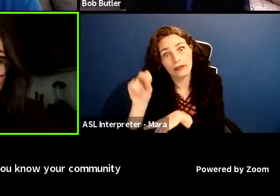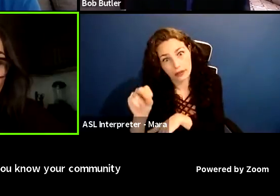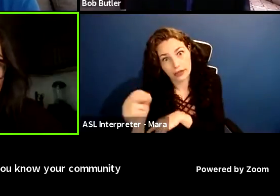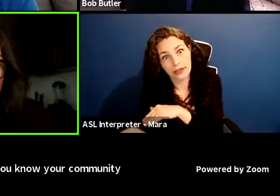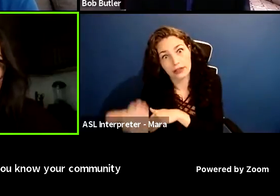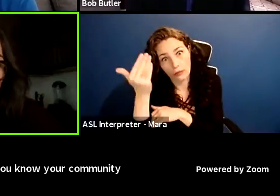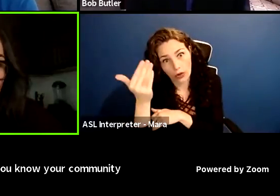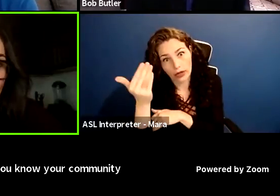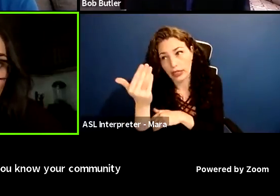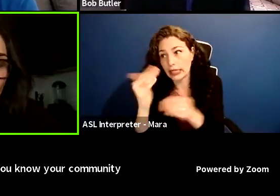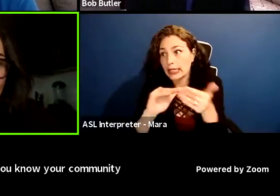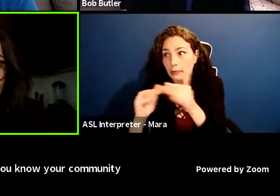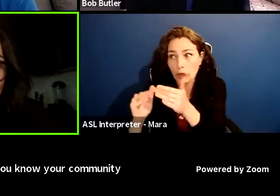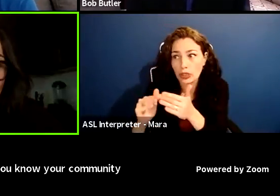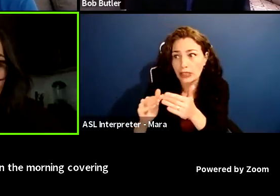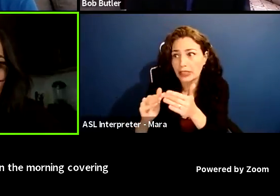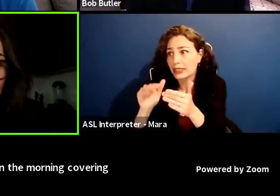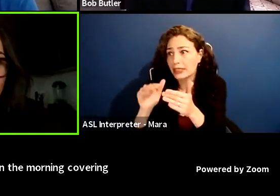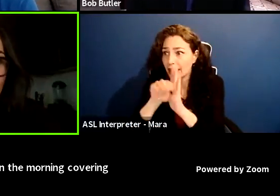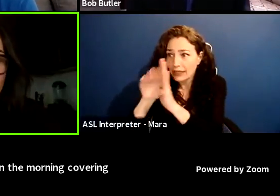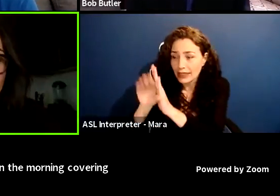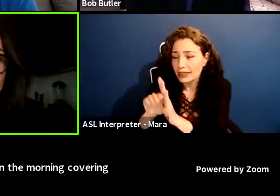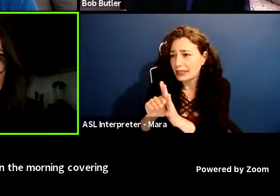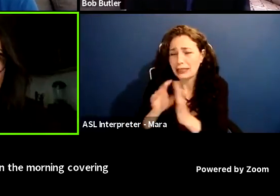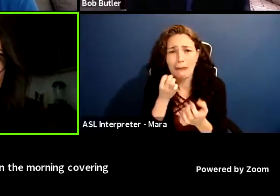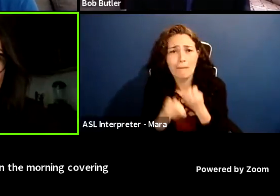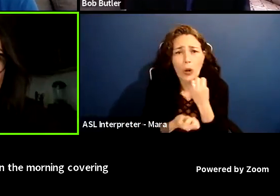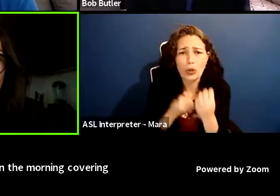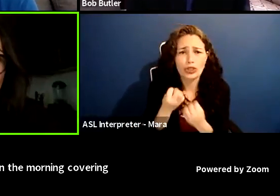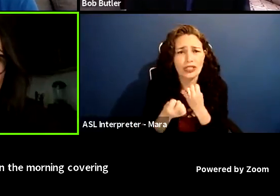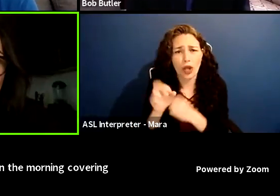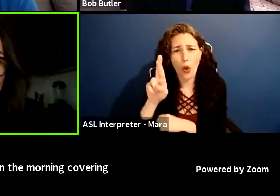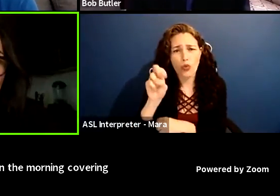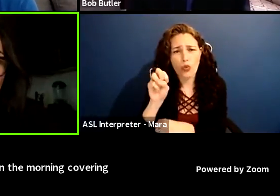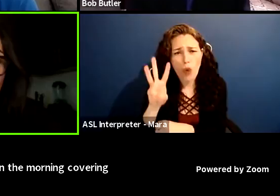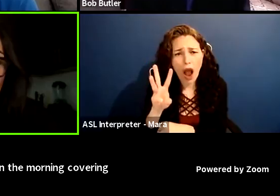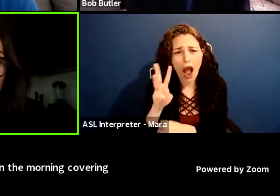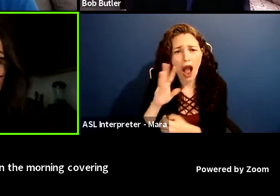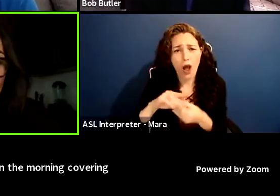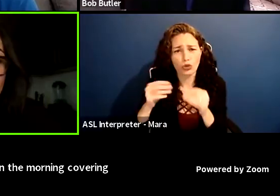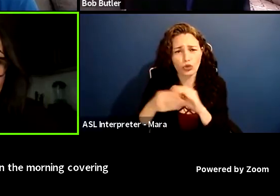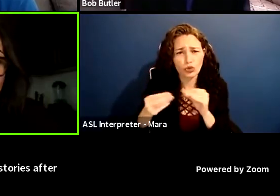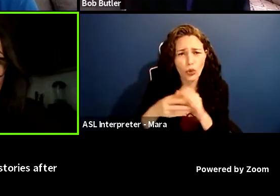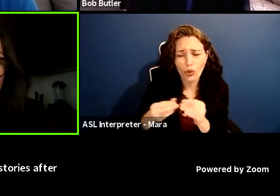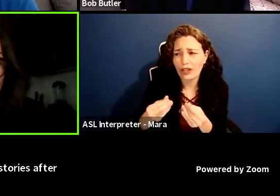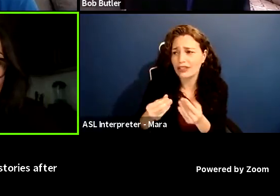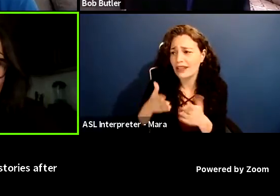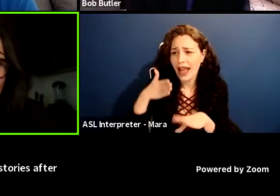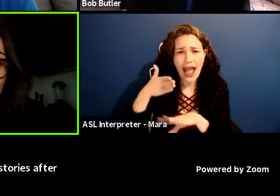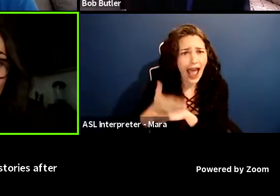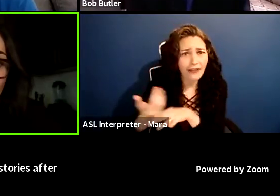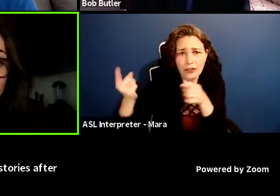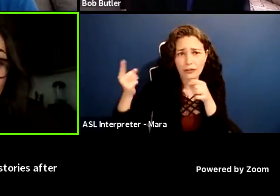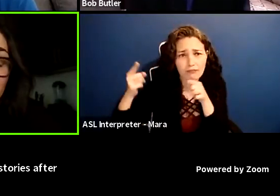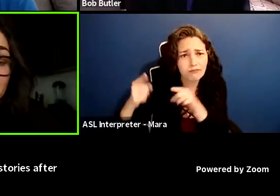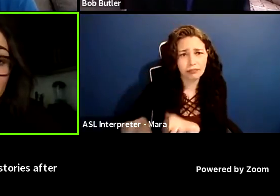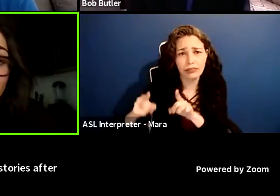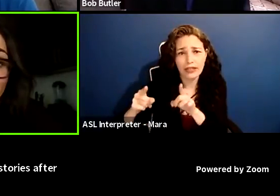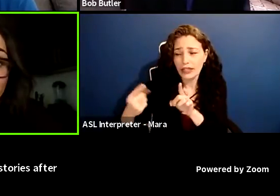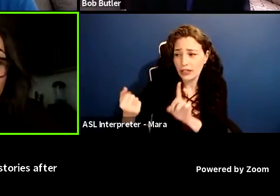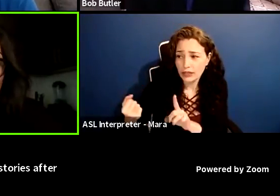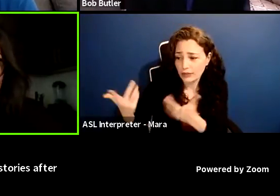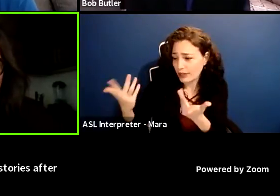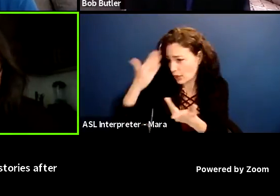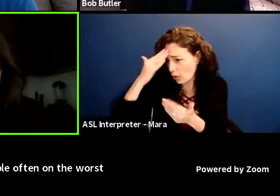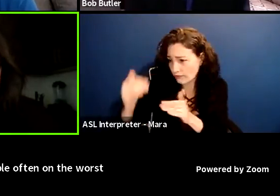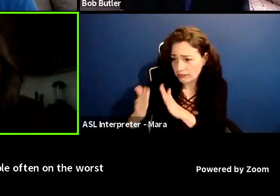raw, horrible stories right after the fact. And, you encounter people often on the worst day of their life, sometimes on the